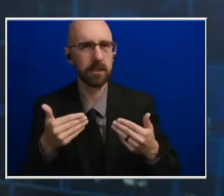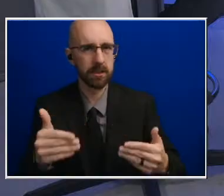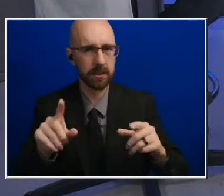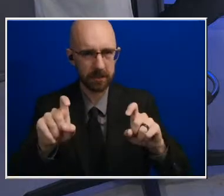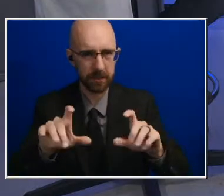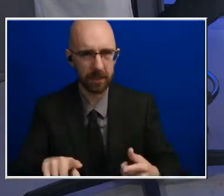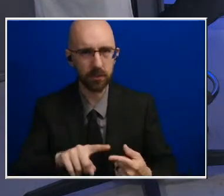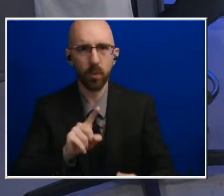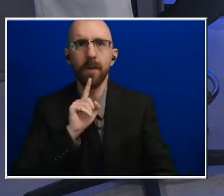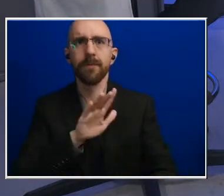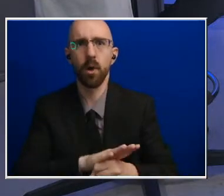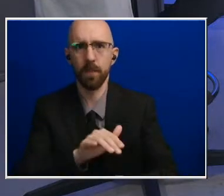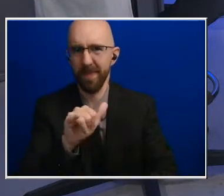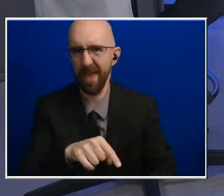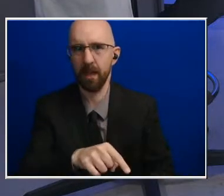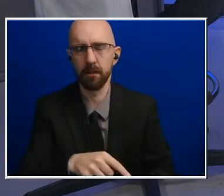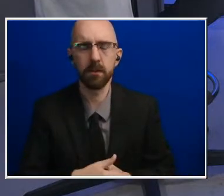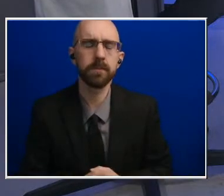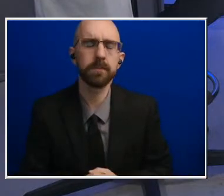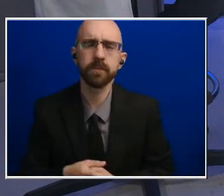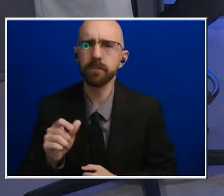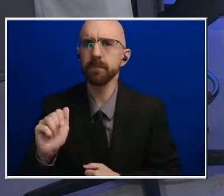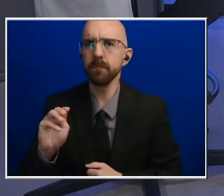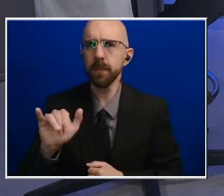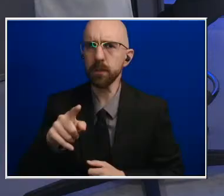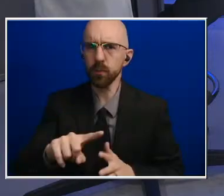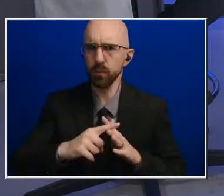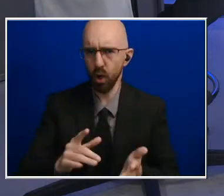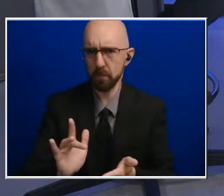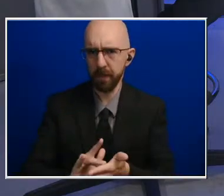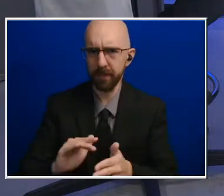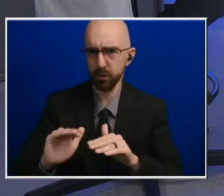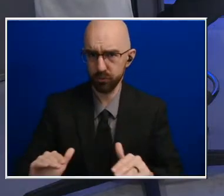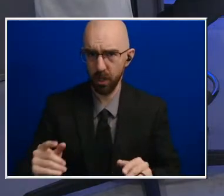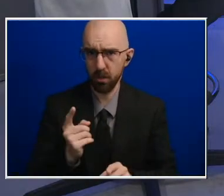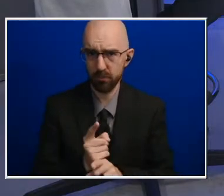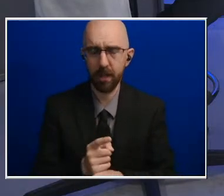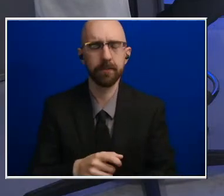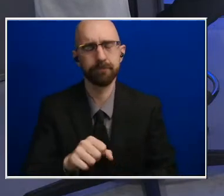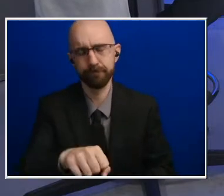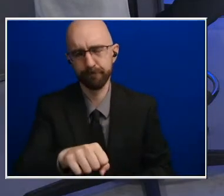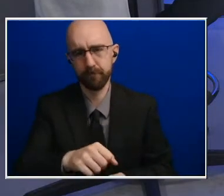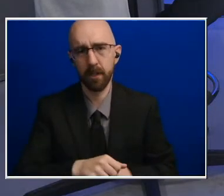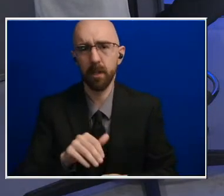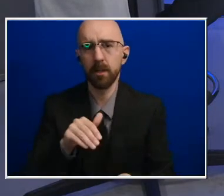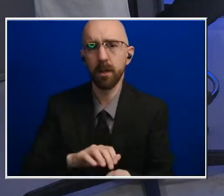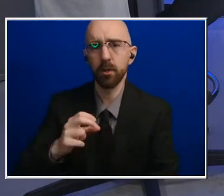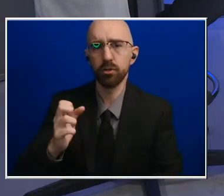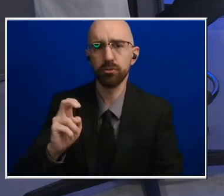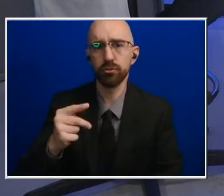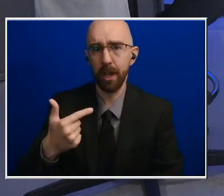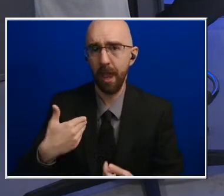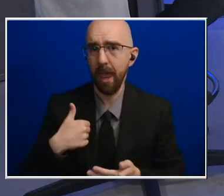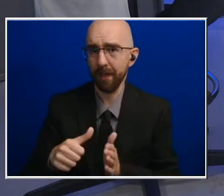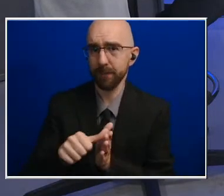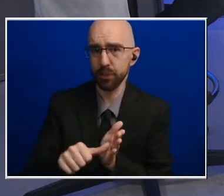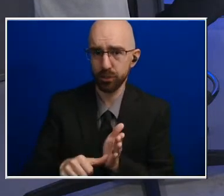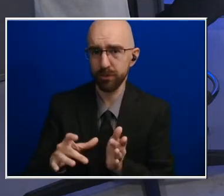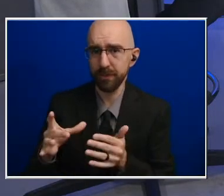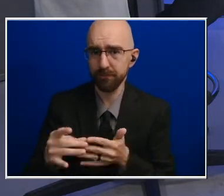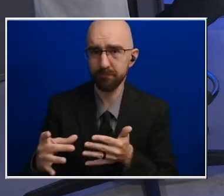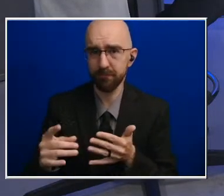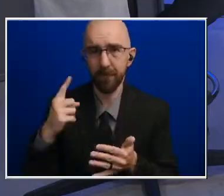So, Amy, you started medications as a child, is that Yes. correct? Dr. Chang, are there surgical options for children with